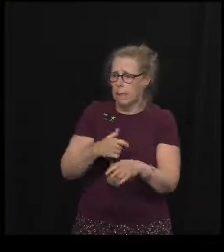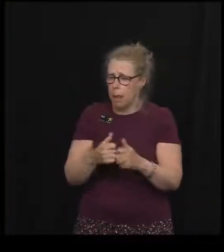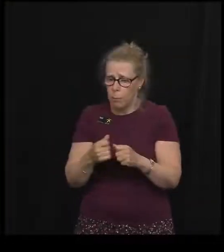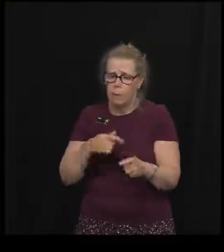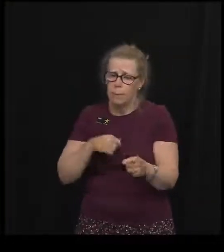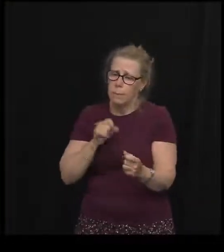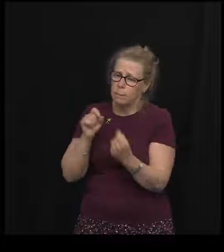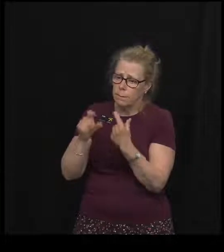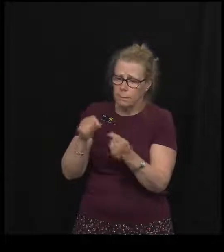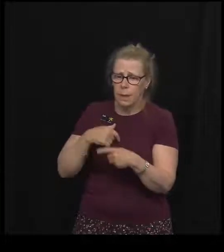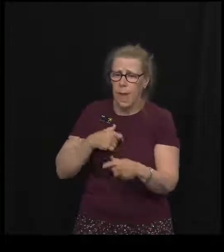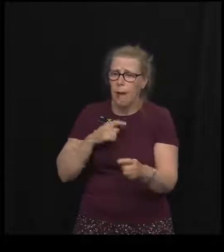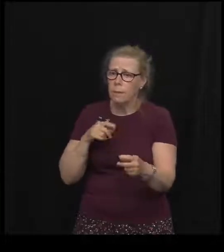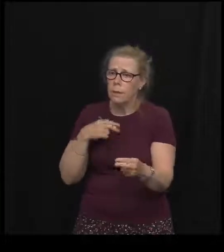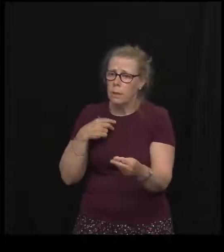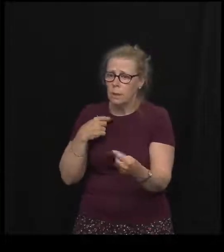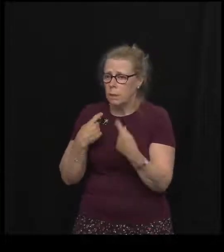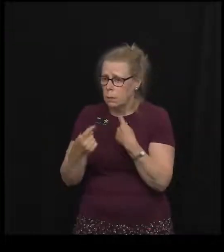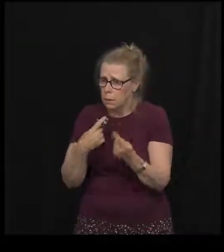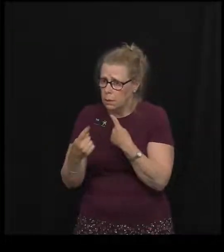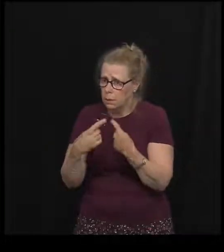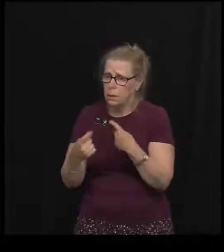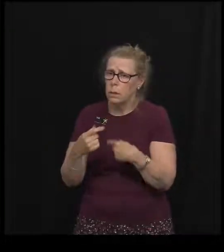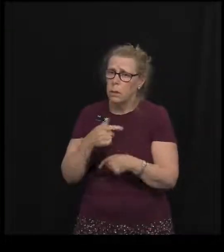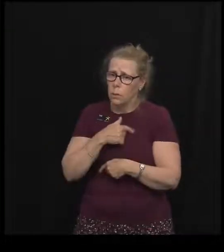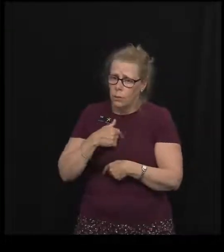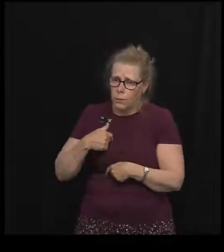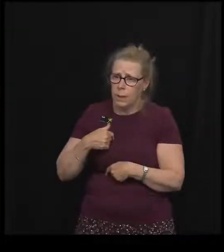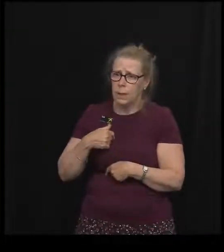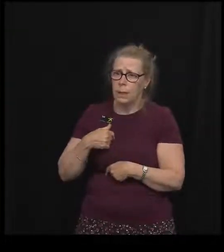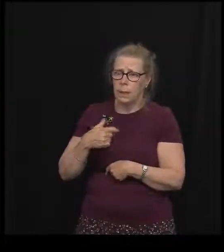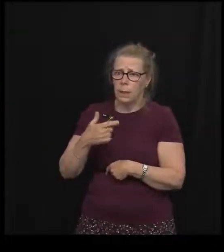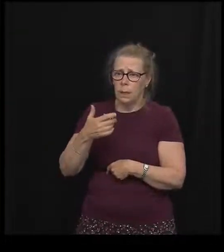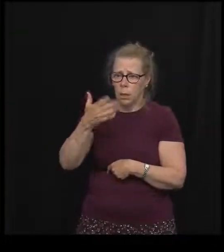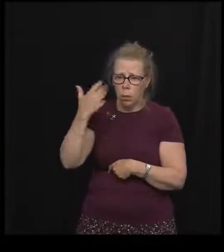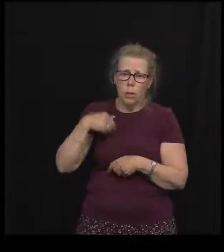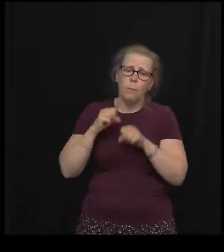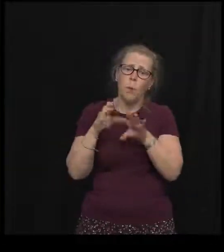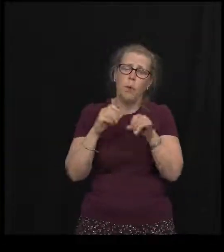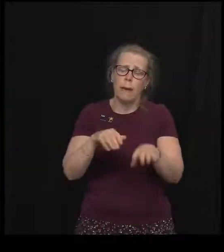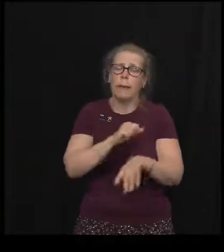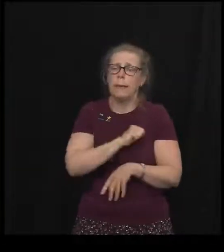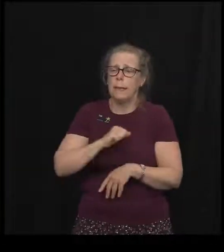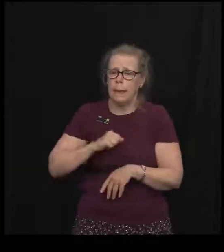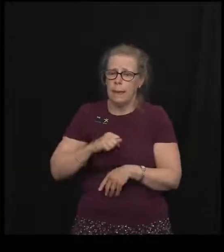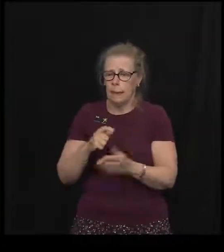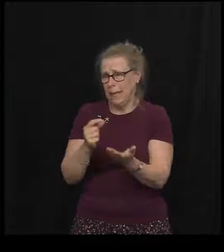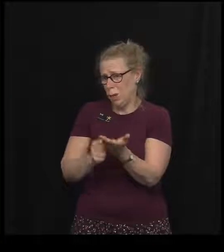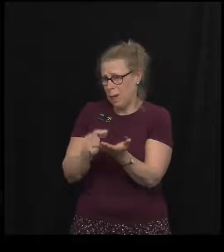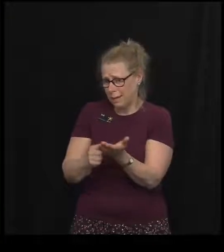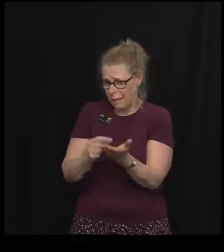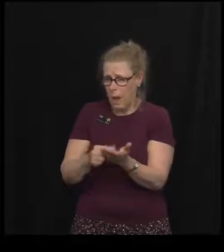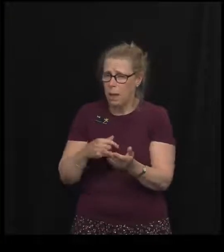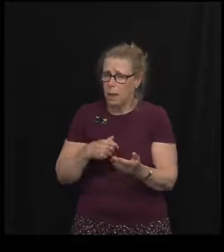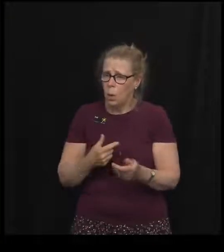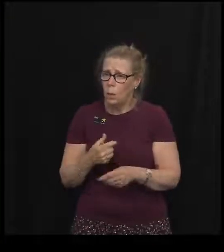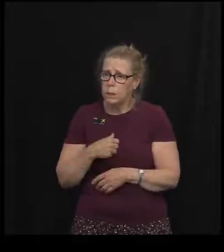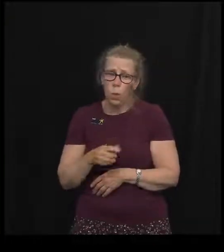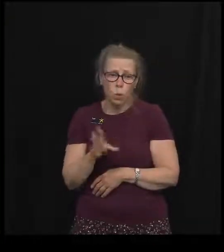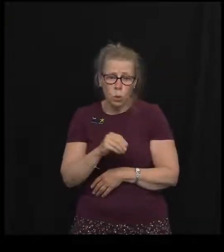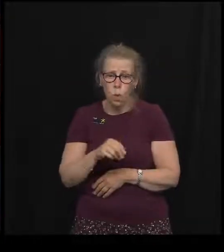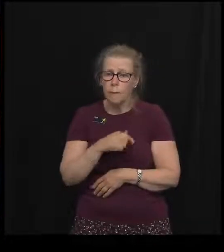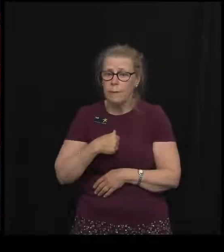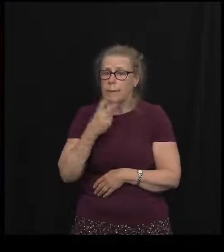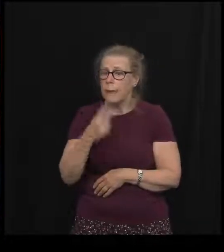it aggregated data so everybody felt safe. And we were able to then say to the government of Uganda, so in that zone, 40% of your teachers are not coming to school at